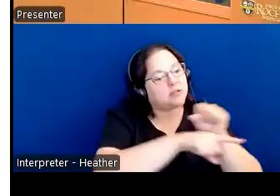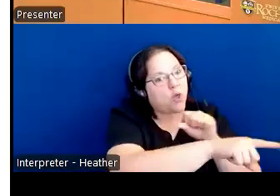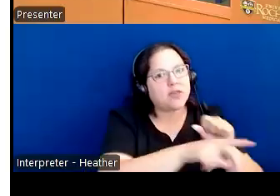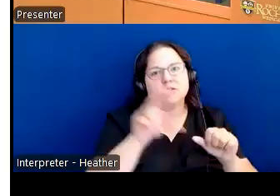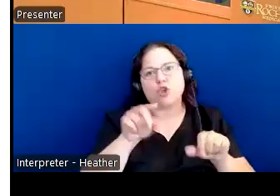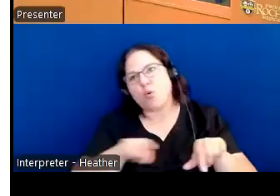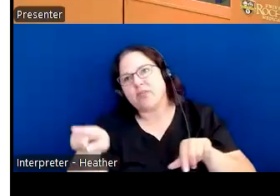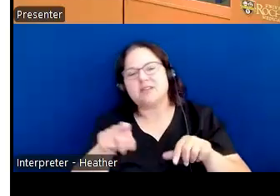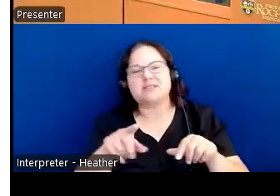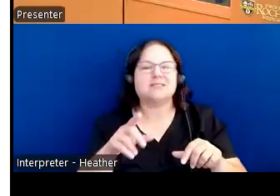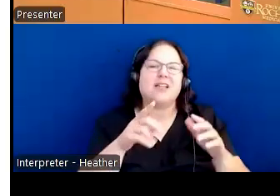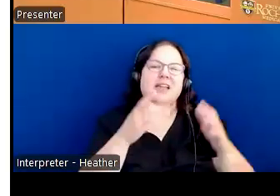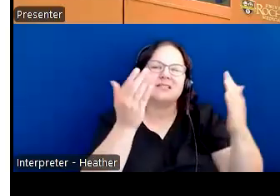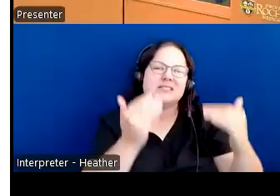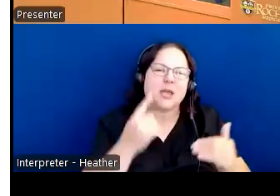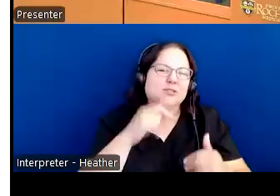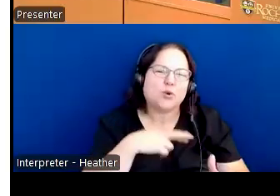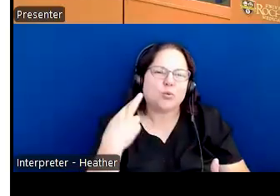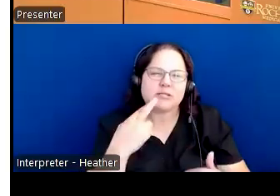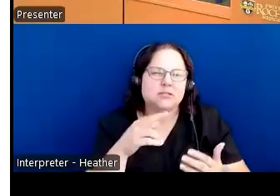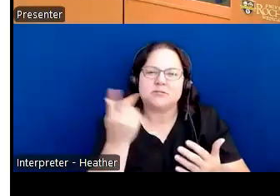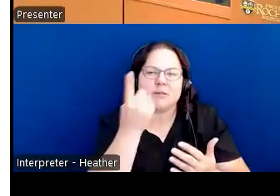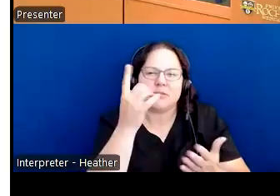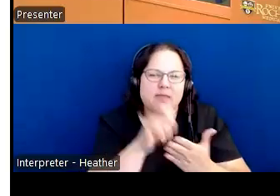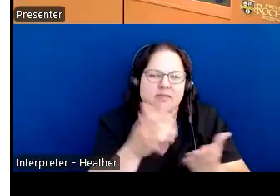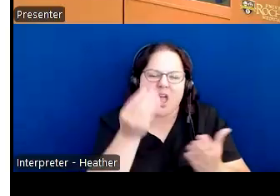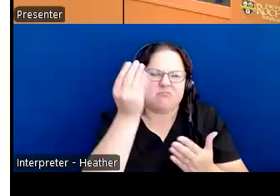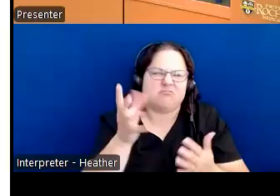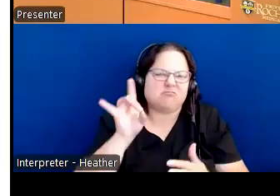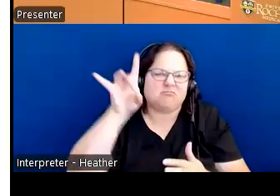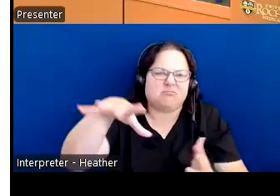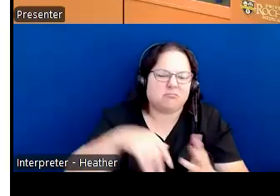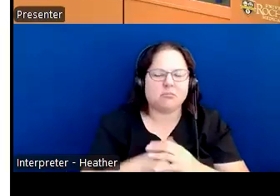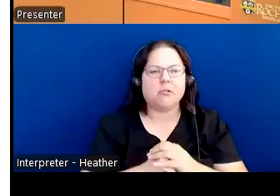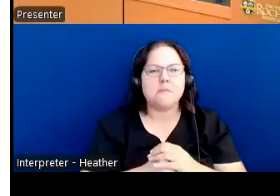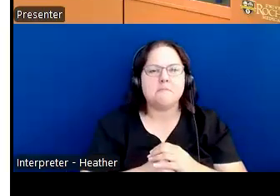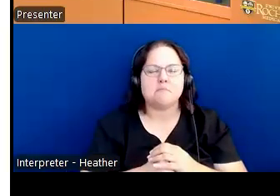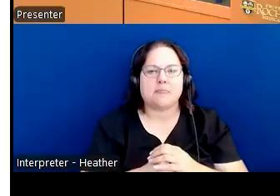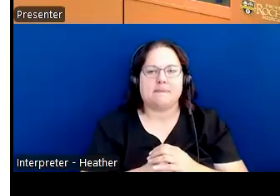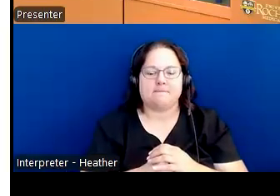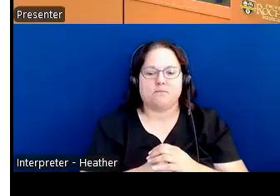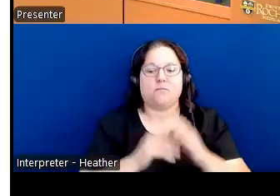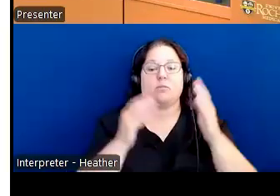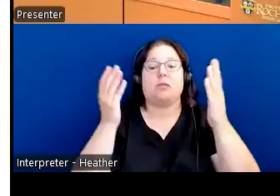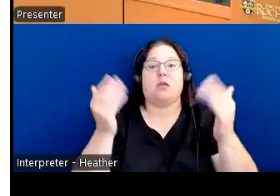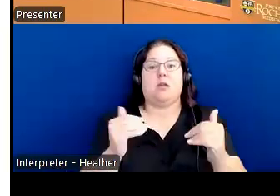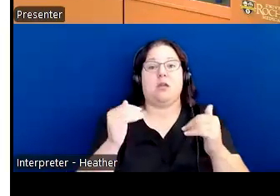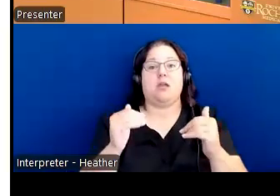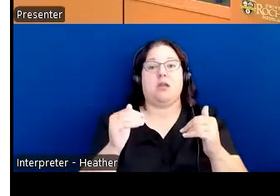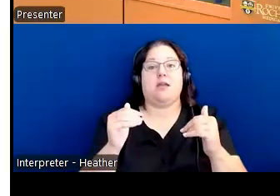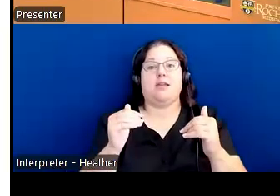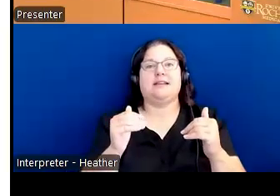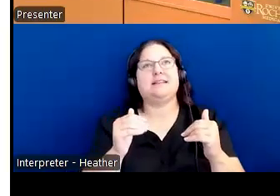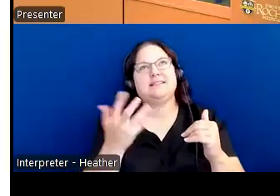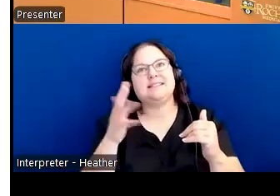Anyway. So this is going to be a very in the weeds answer for a lot of people,